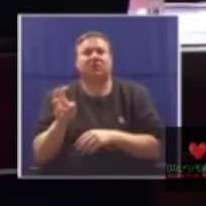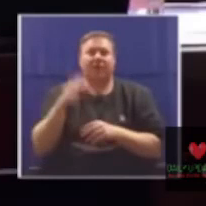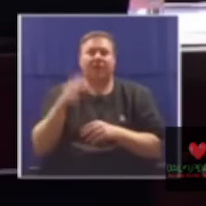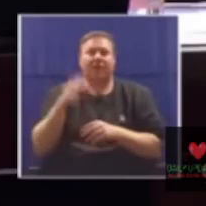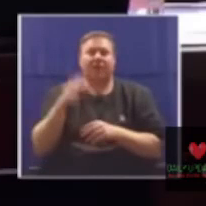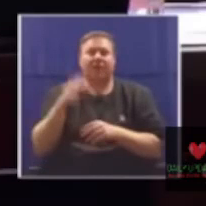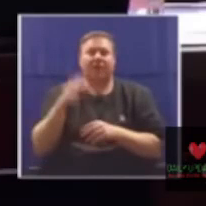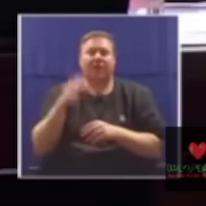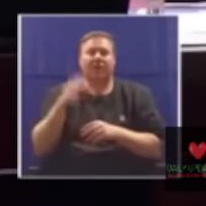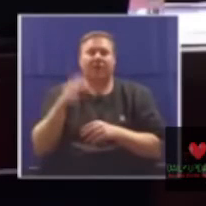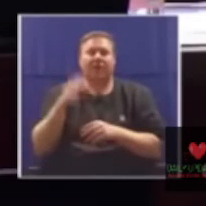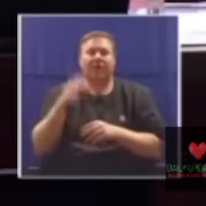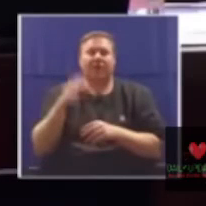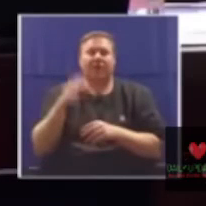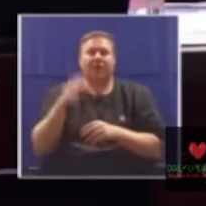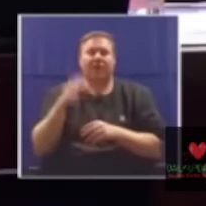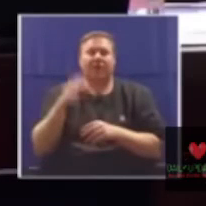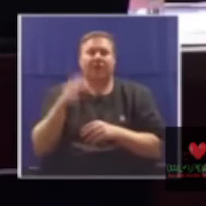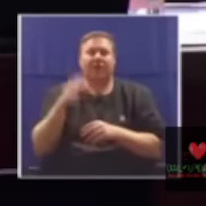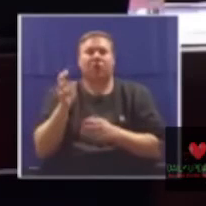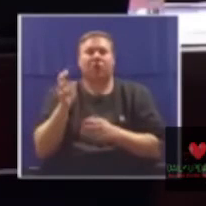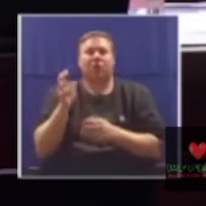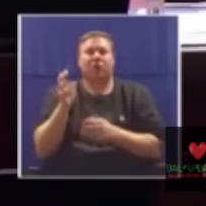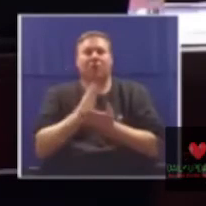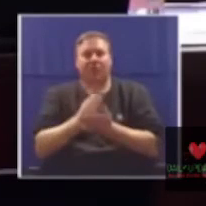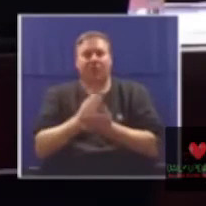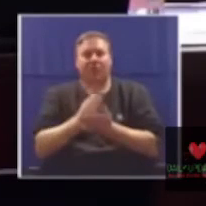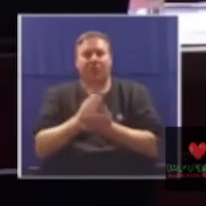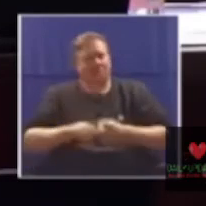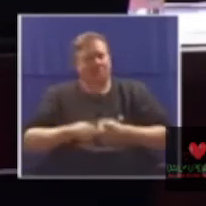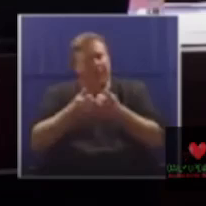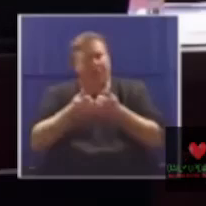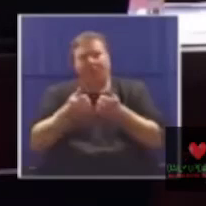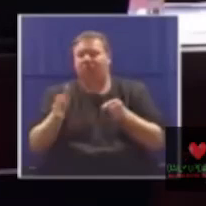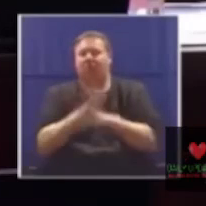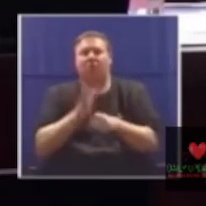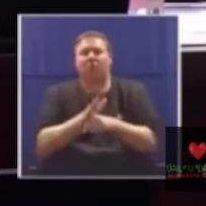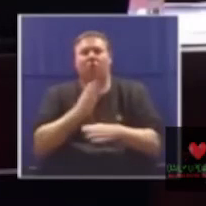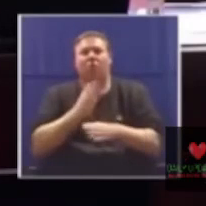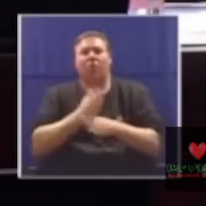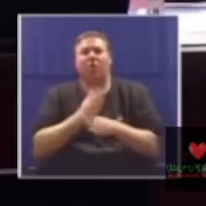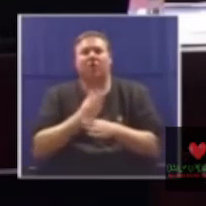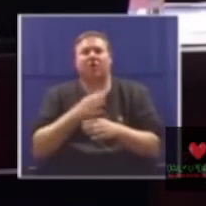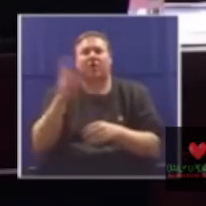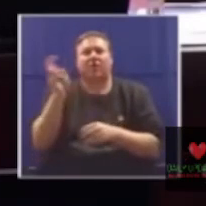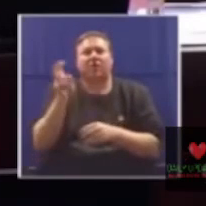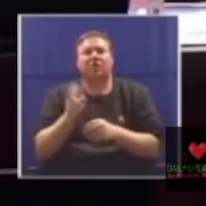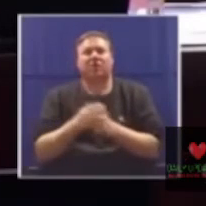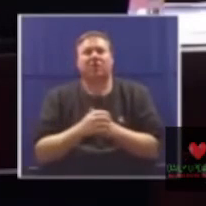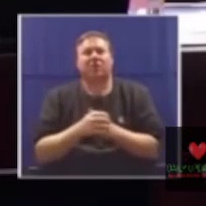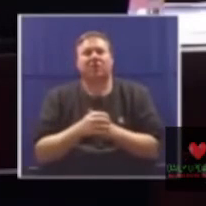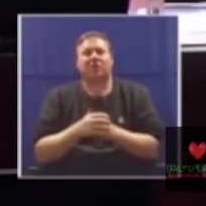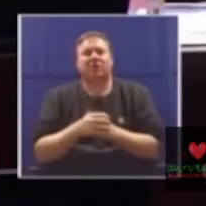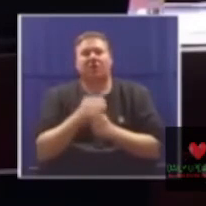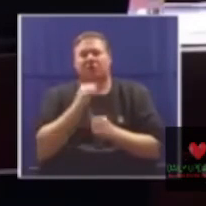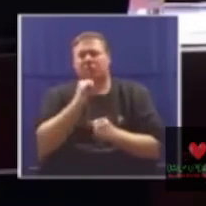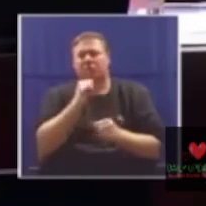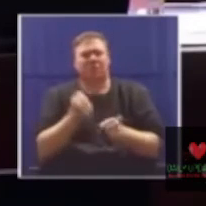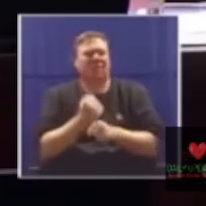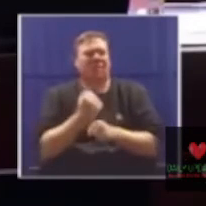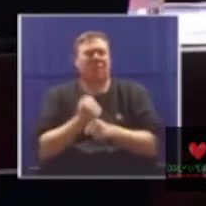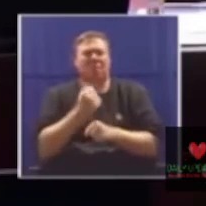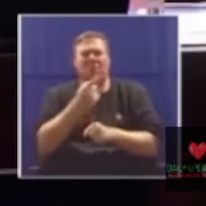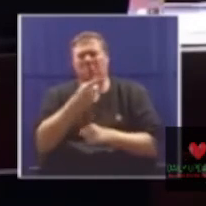coming from Eskom must be revived into full operation. Then we'll have electricity. Not these games that you're